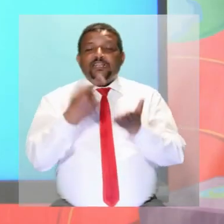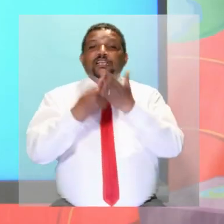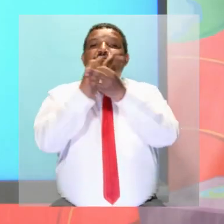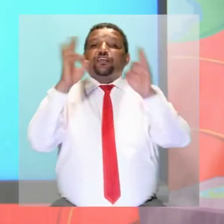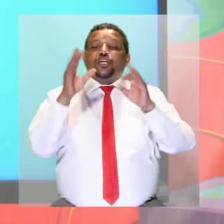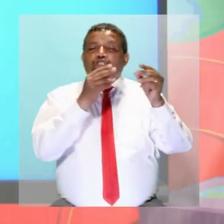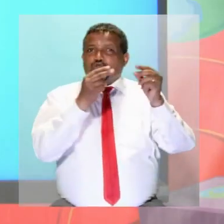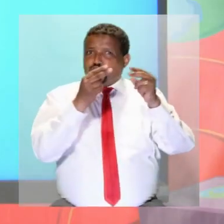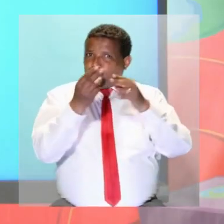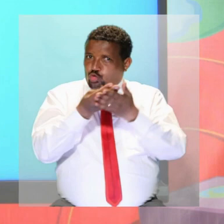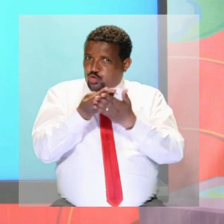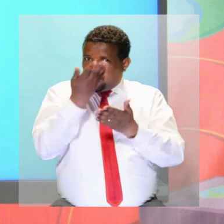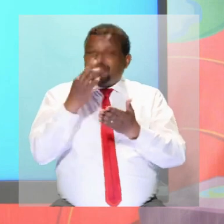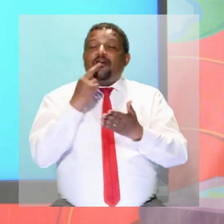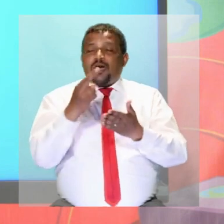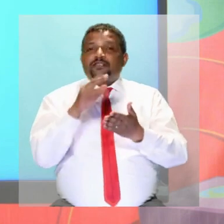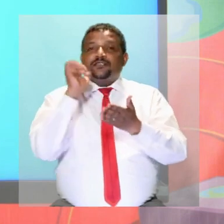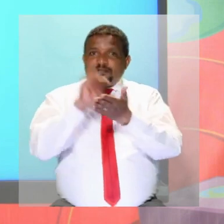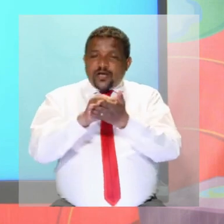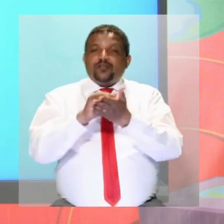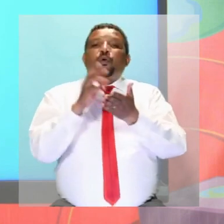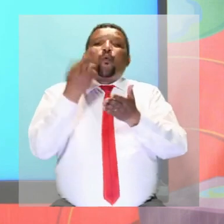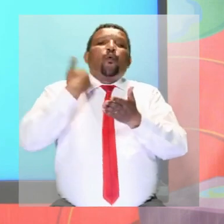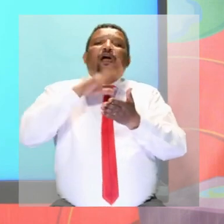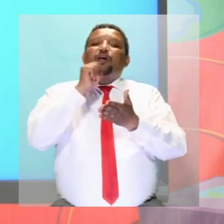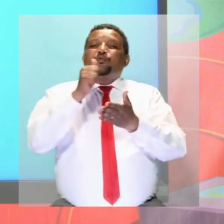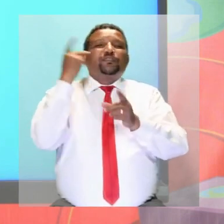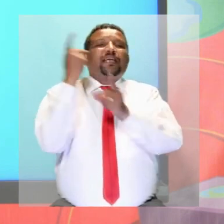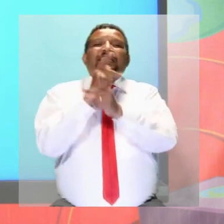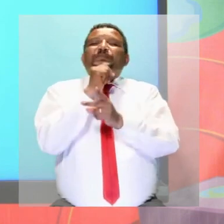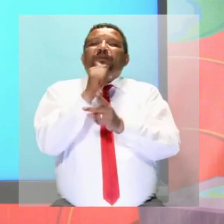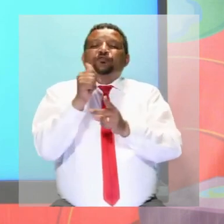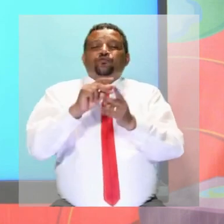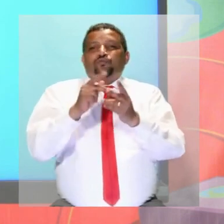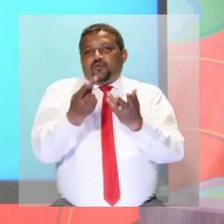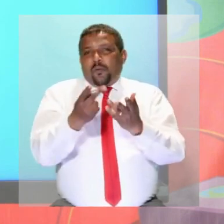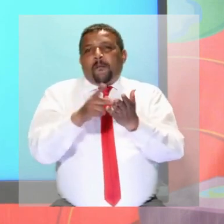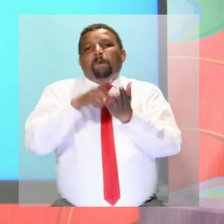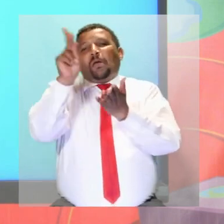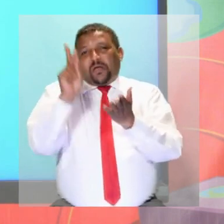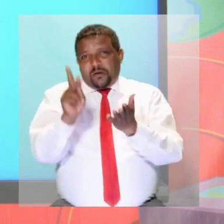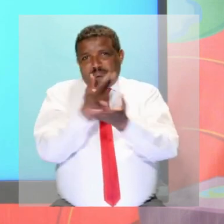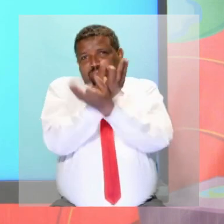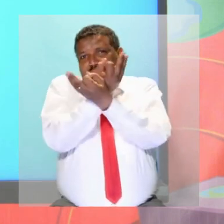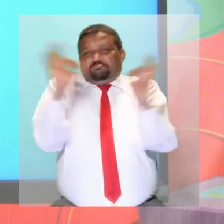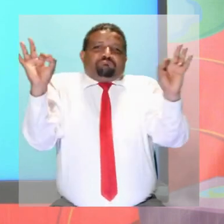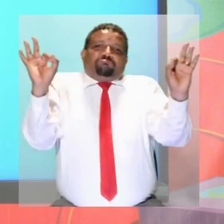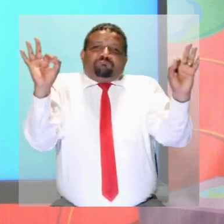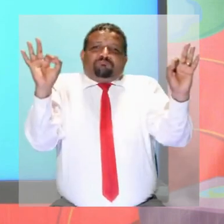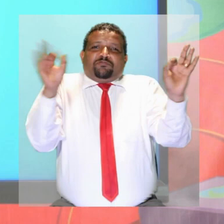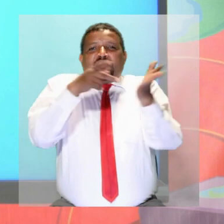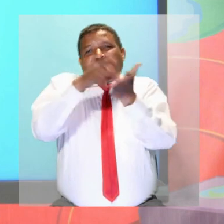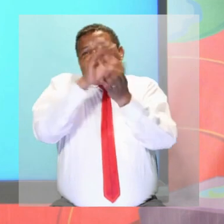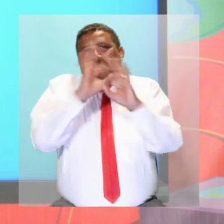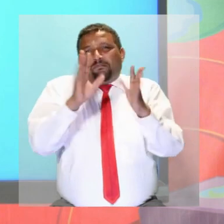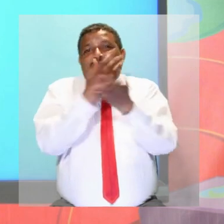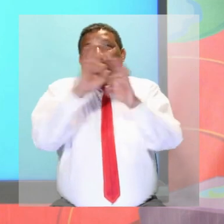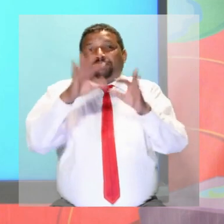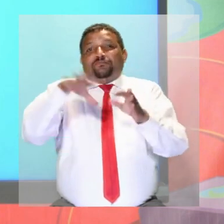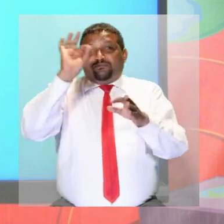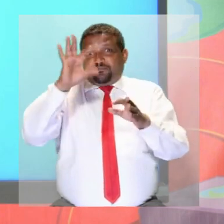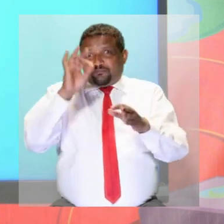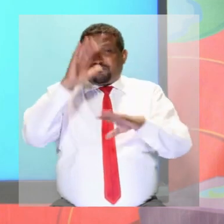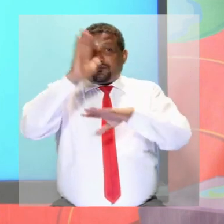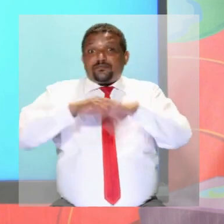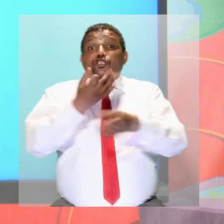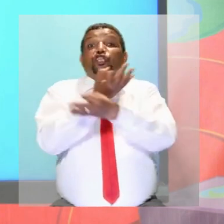resources are resources that we are not expected to pay, or simply that we get without any cost, are